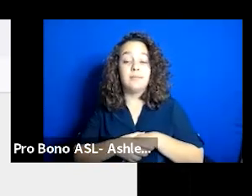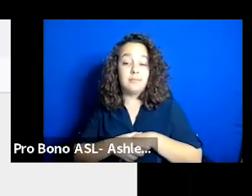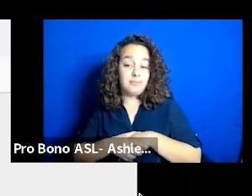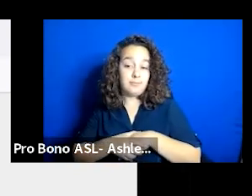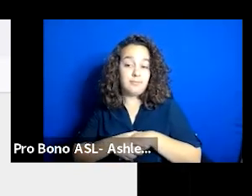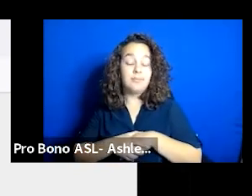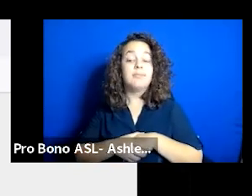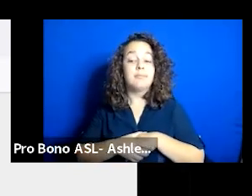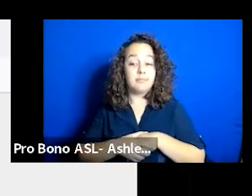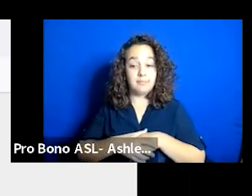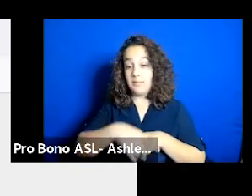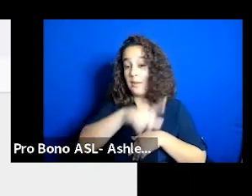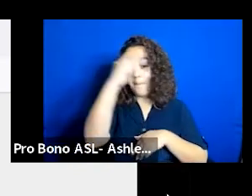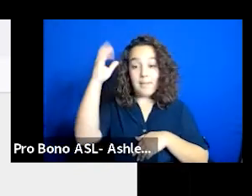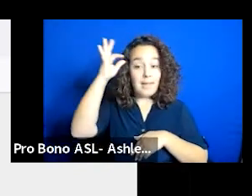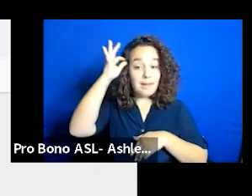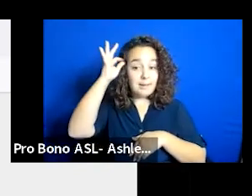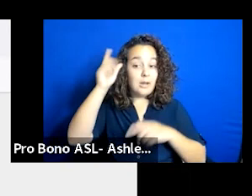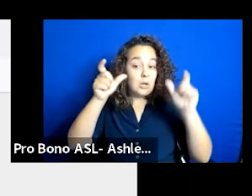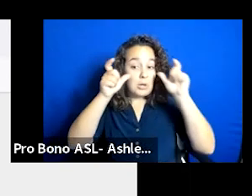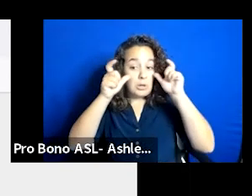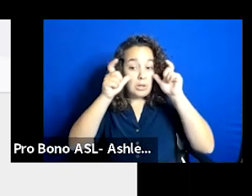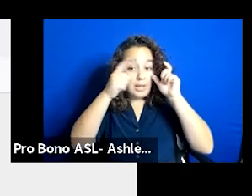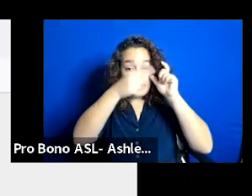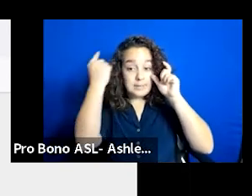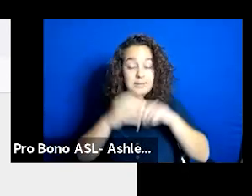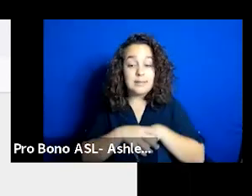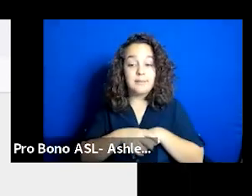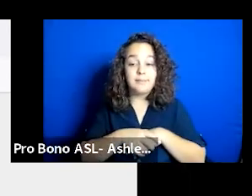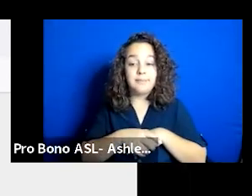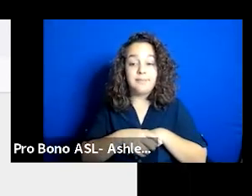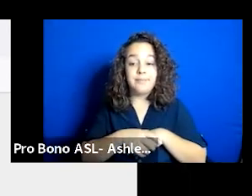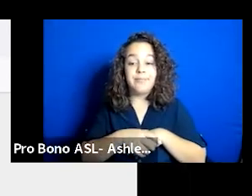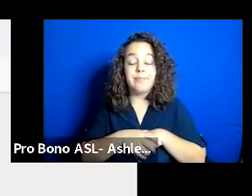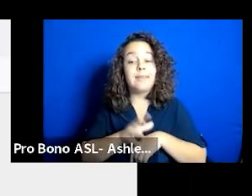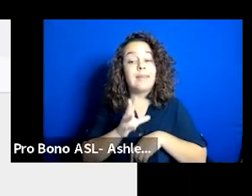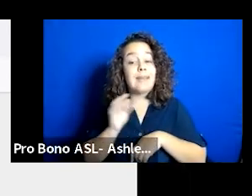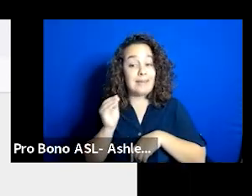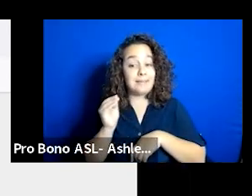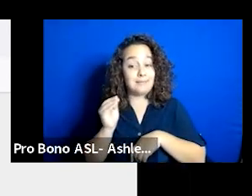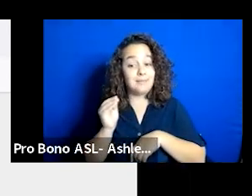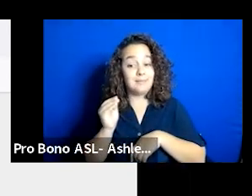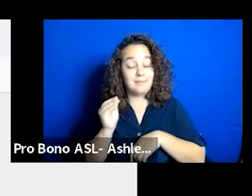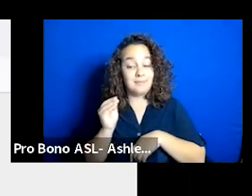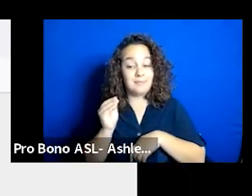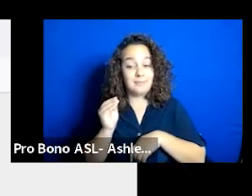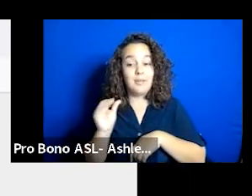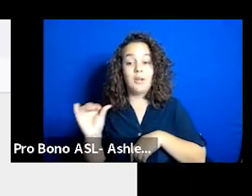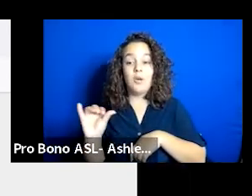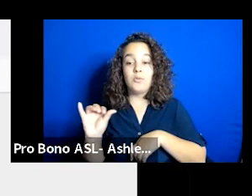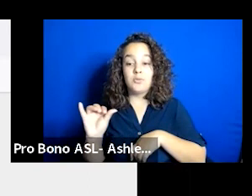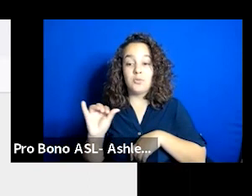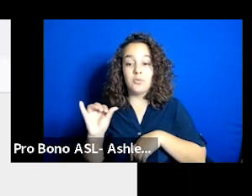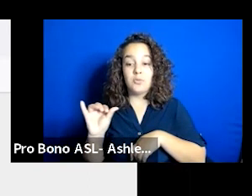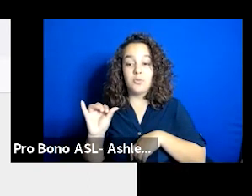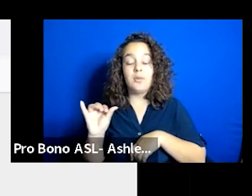with black hair and wearing glasses. And I am also wearing a